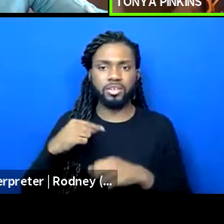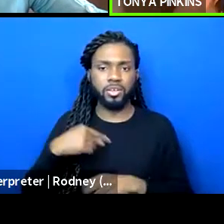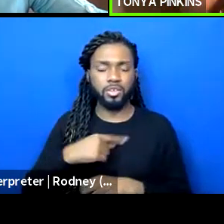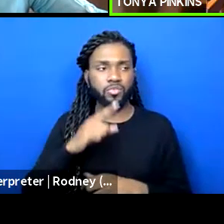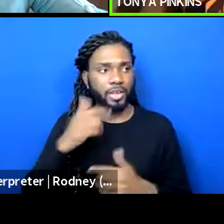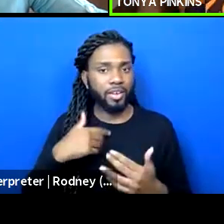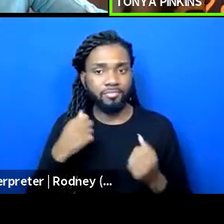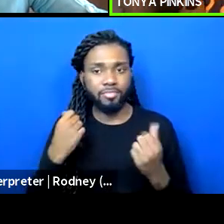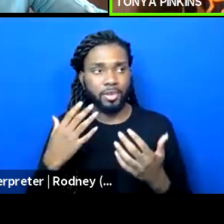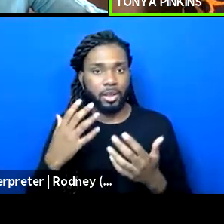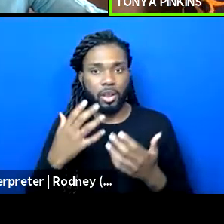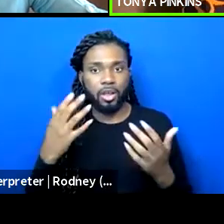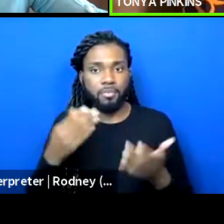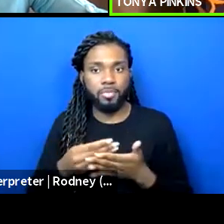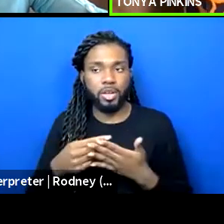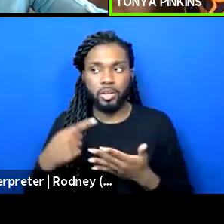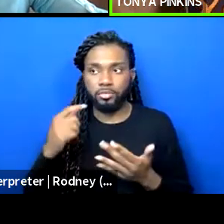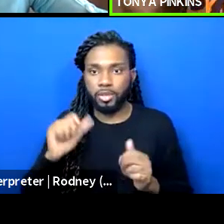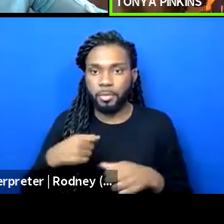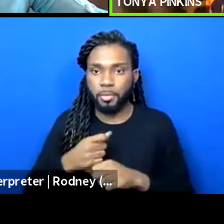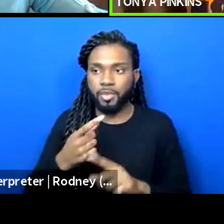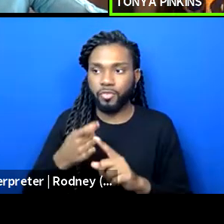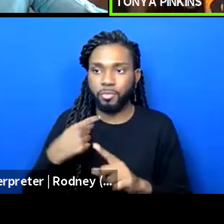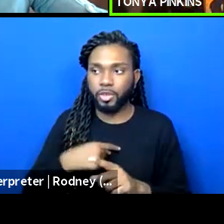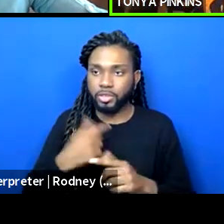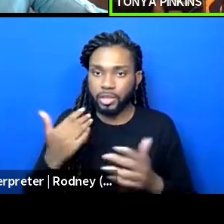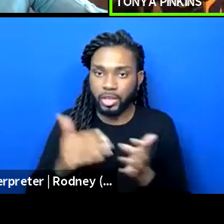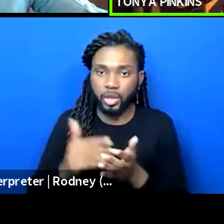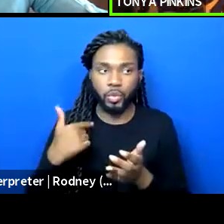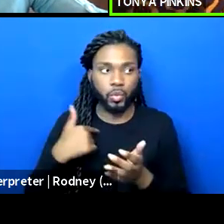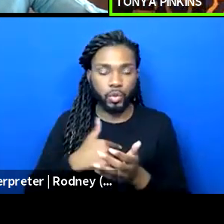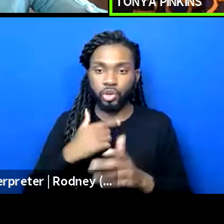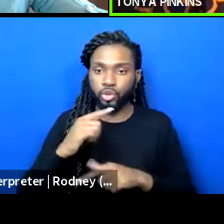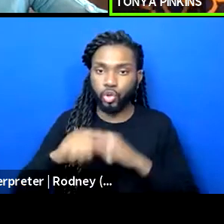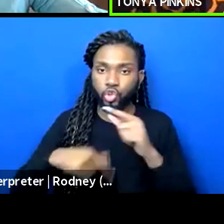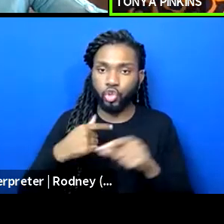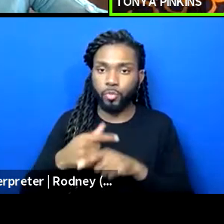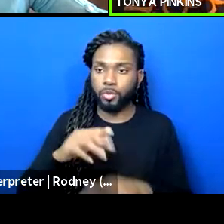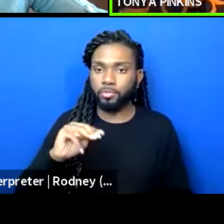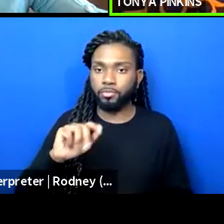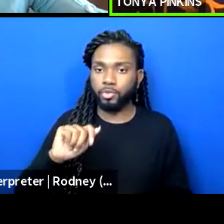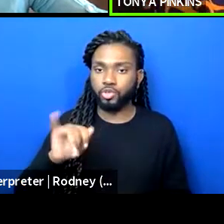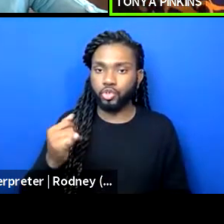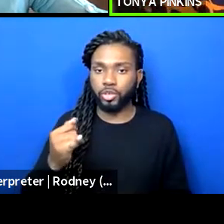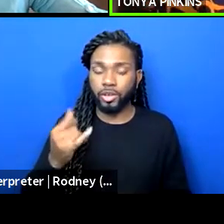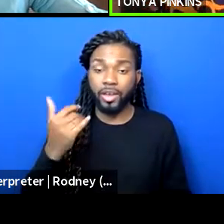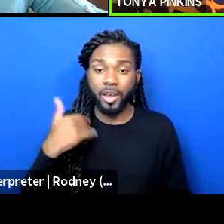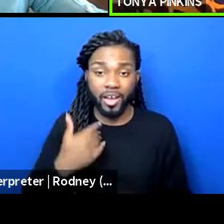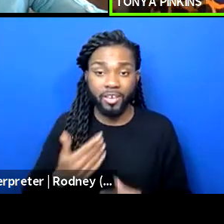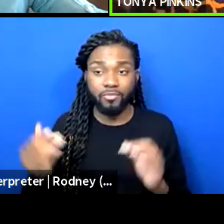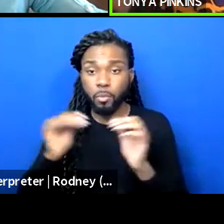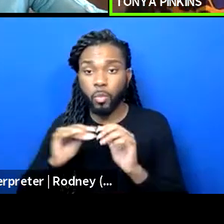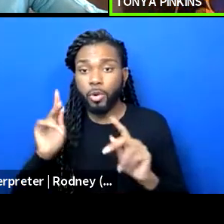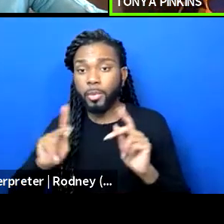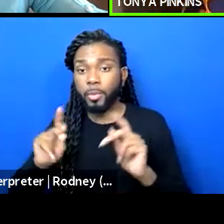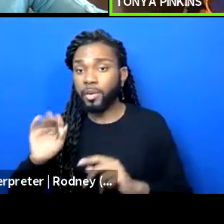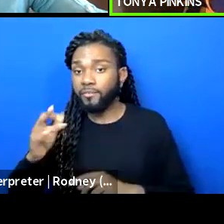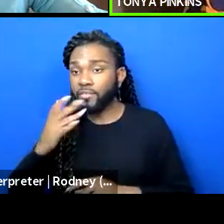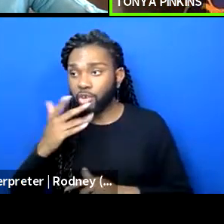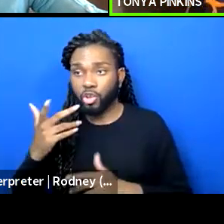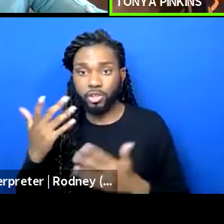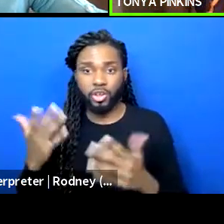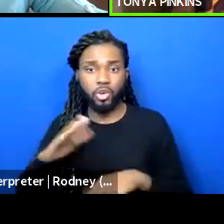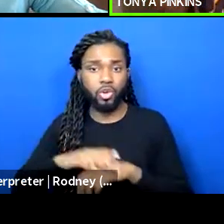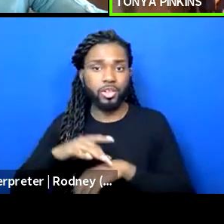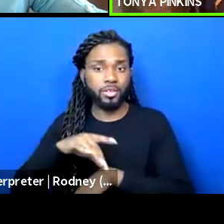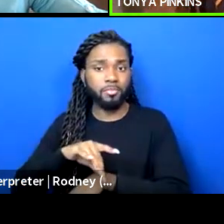off of us. We are the global majority. There is a larger audience of people of color on the planet for